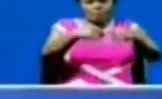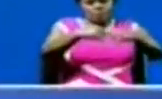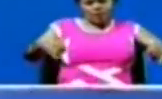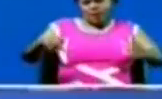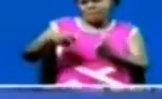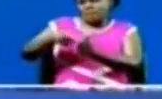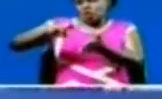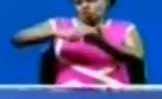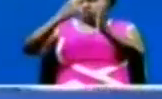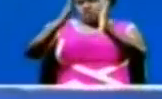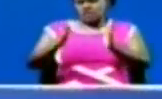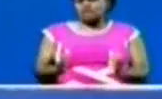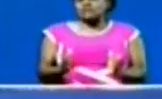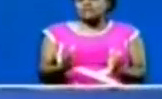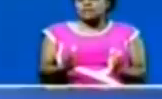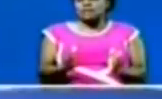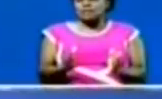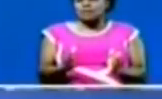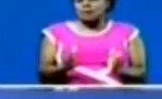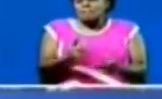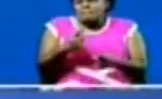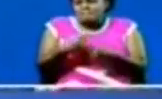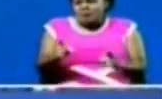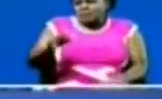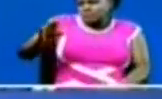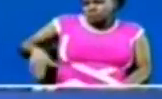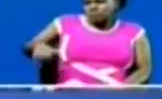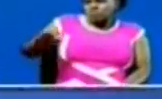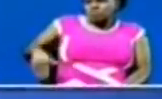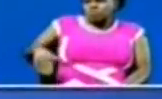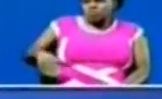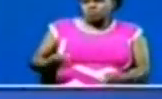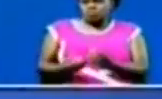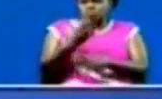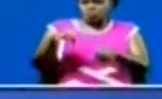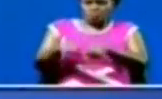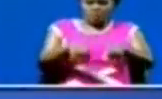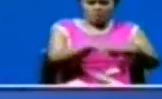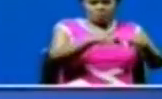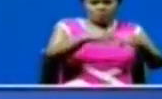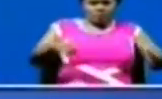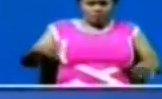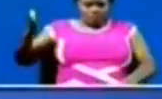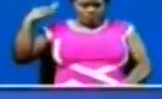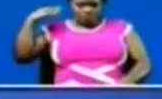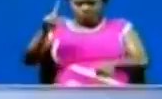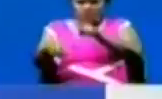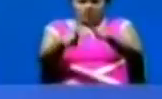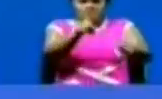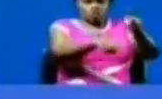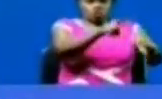the contractor, Zakim International, despite a delay in putting up the pipeline. There were initial